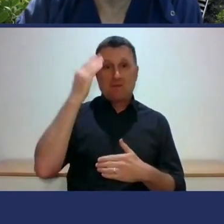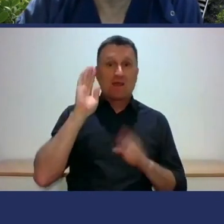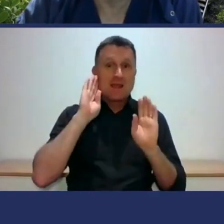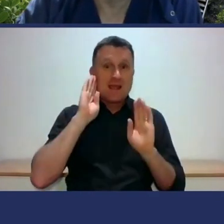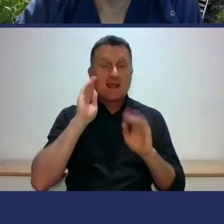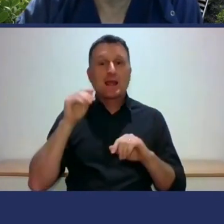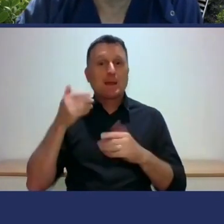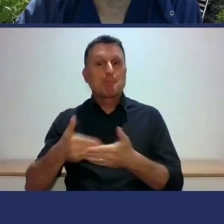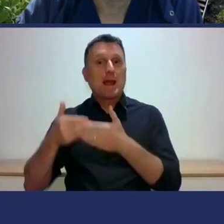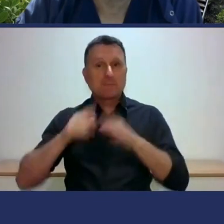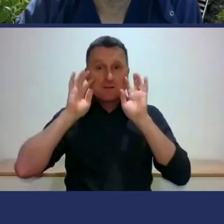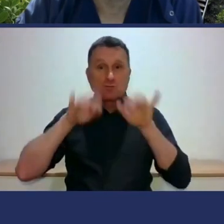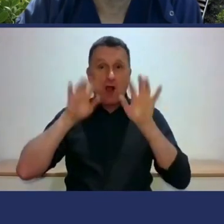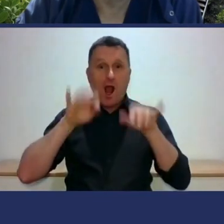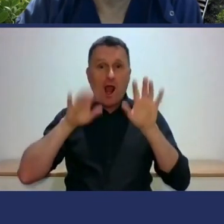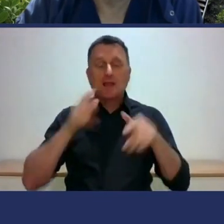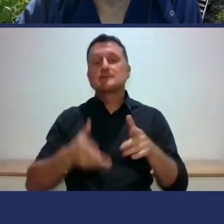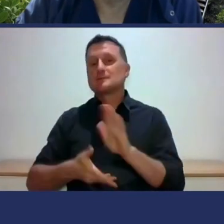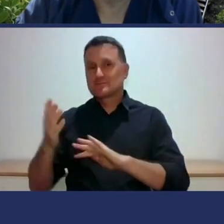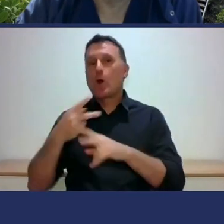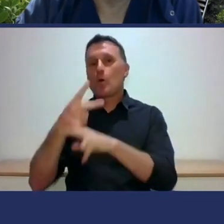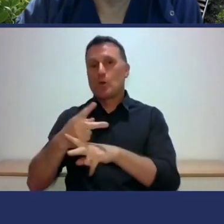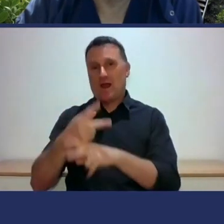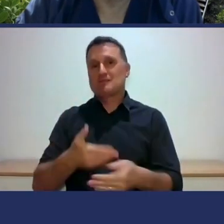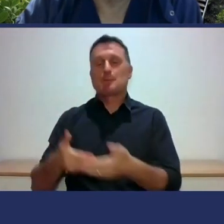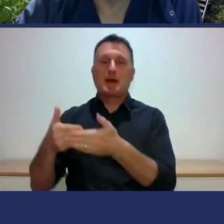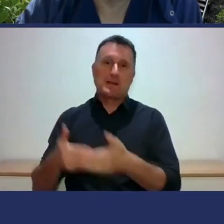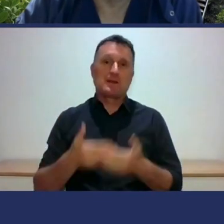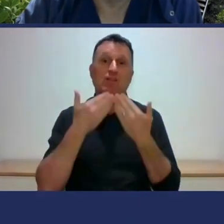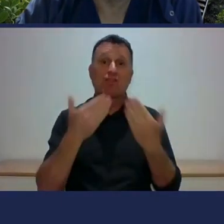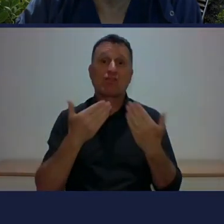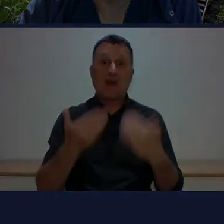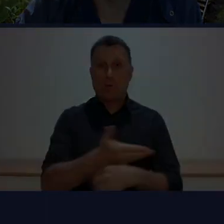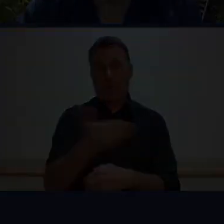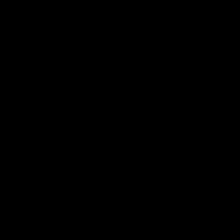run, go to them now. Thank you all for this kōrero, and good night.